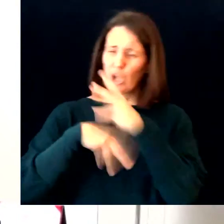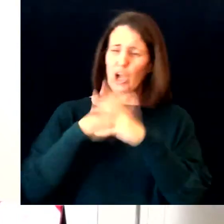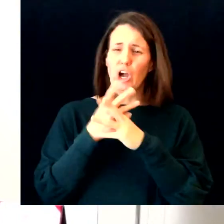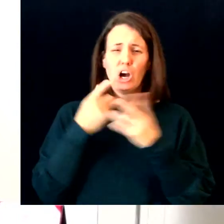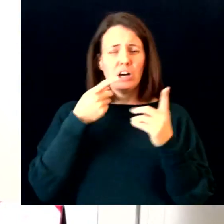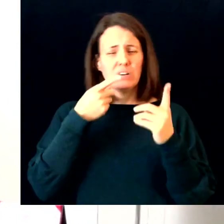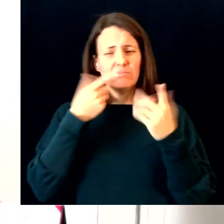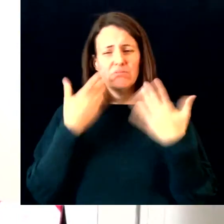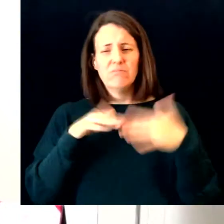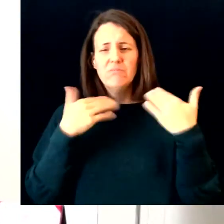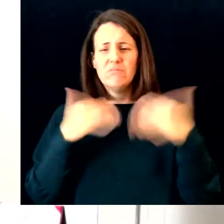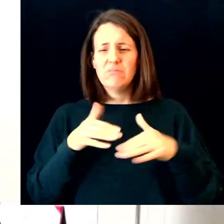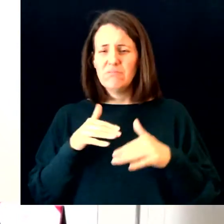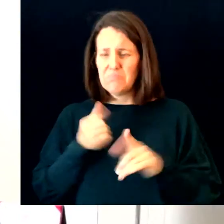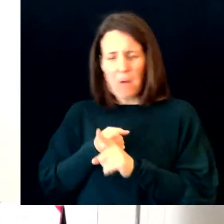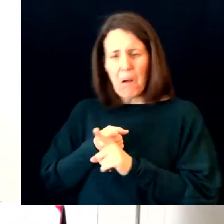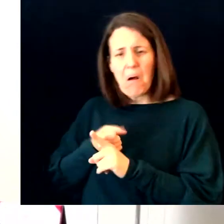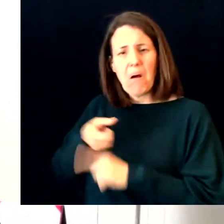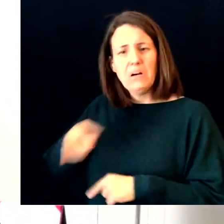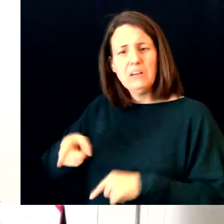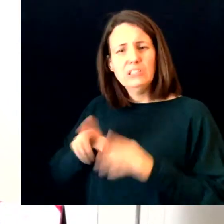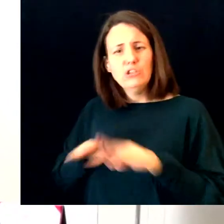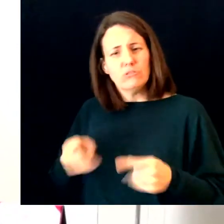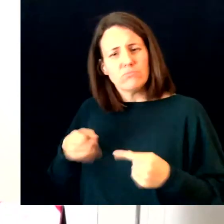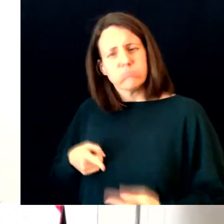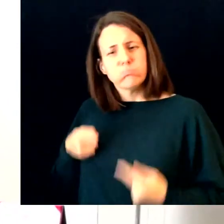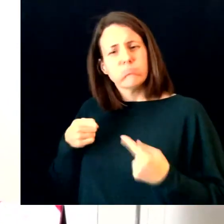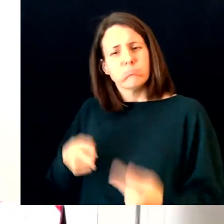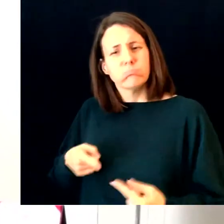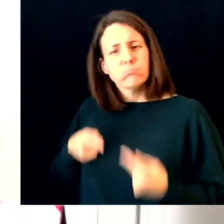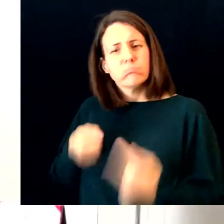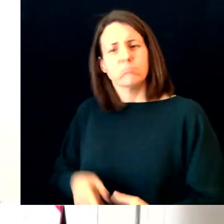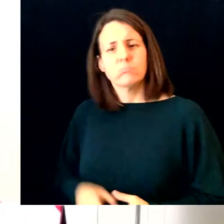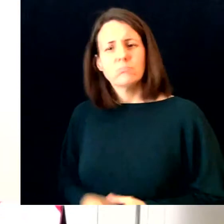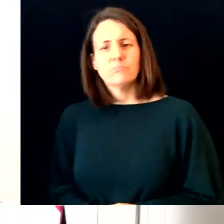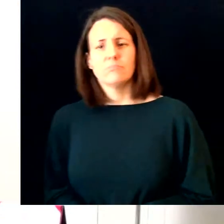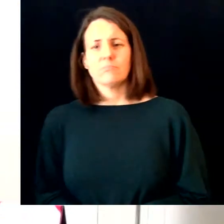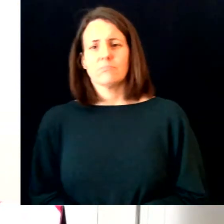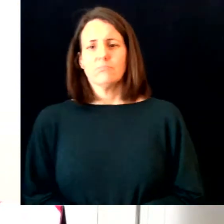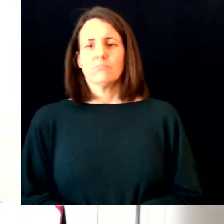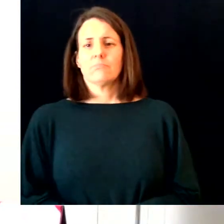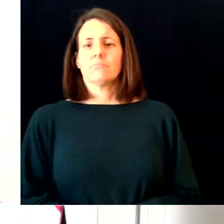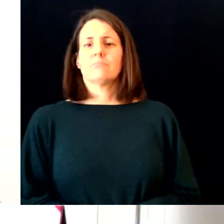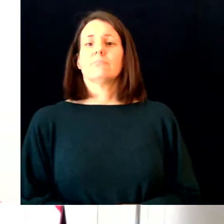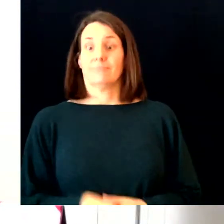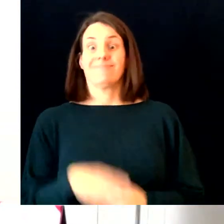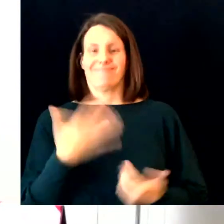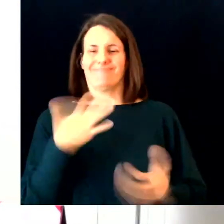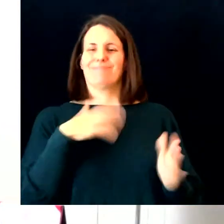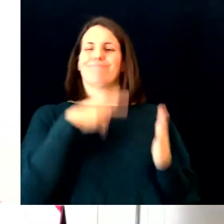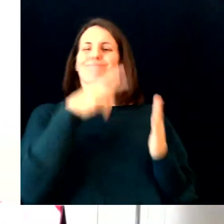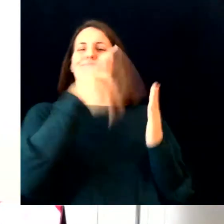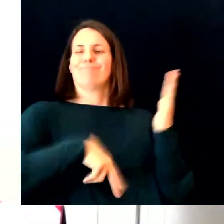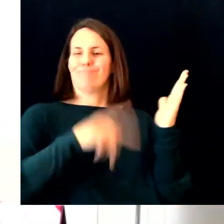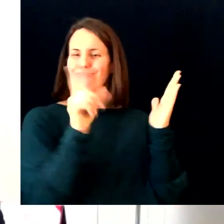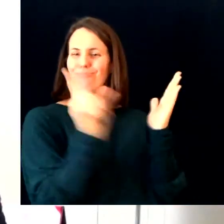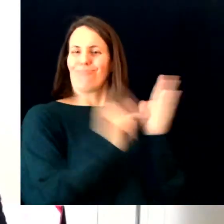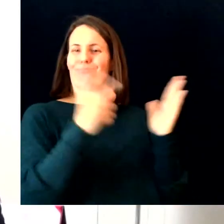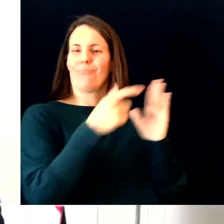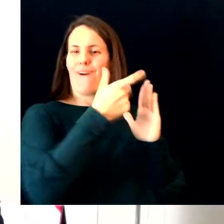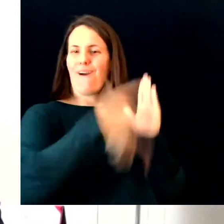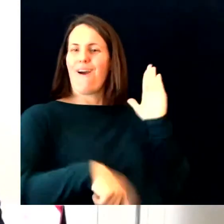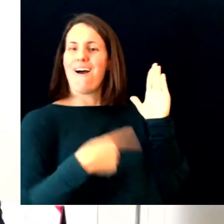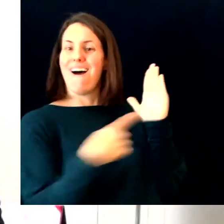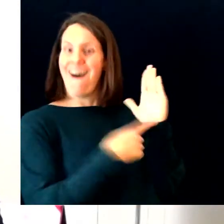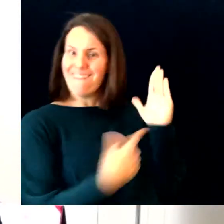of Children's Mental Health, and we are seeing that there's increased rates of suicidal thoughts for